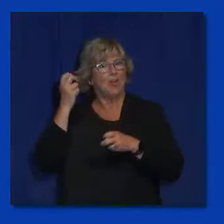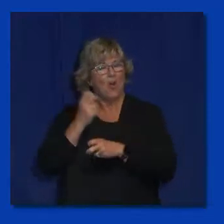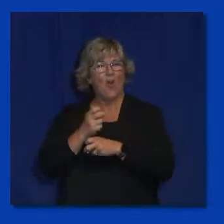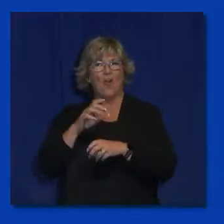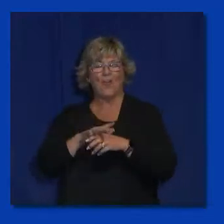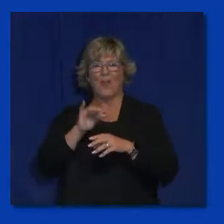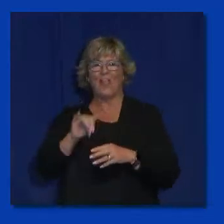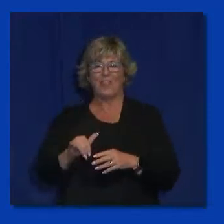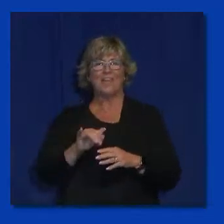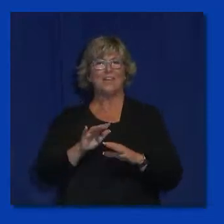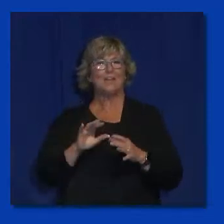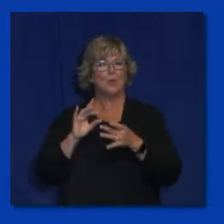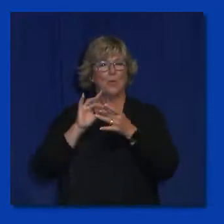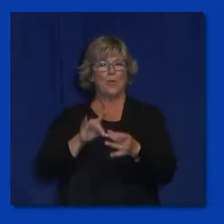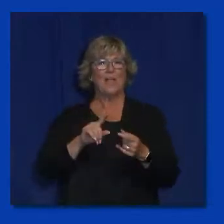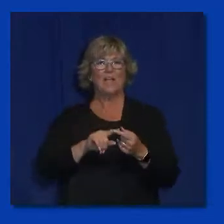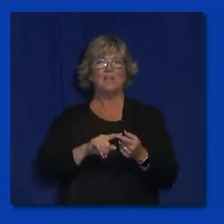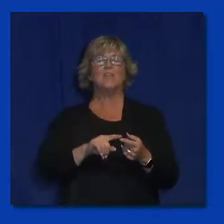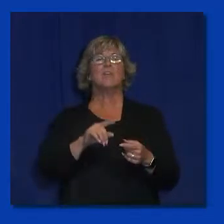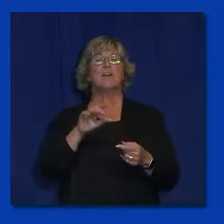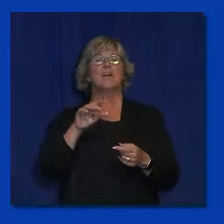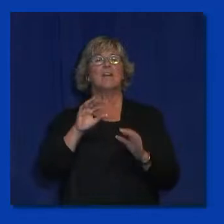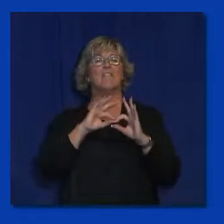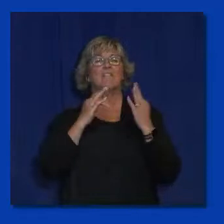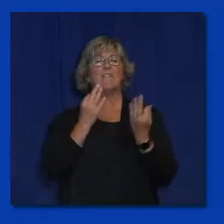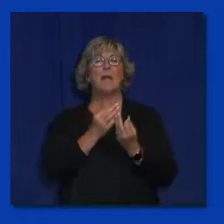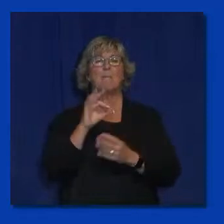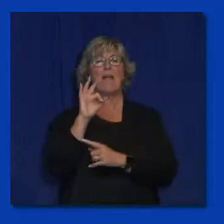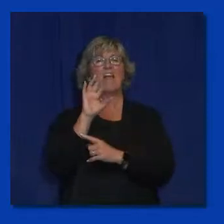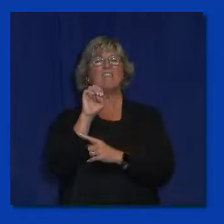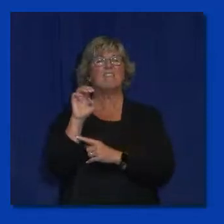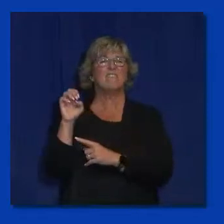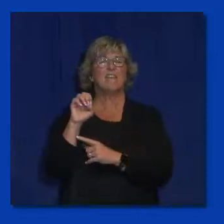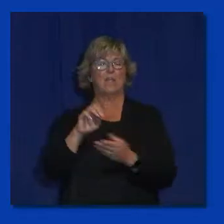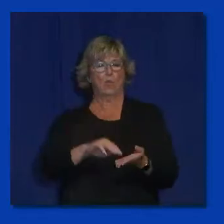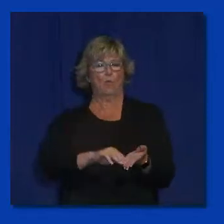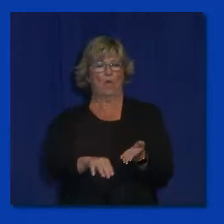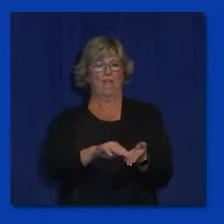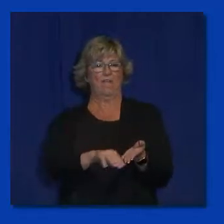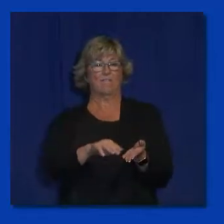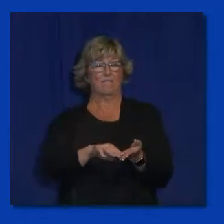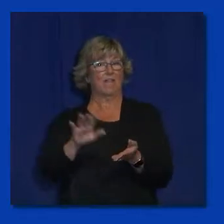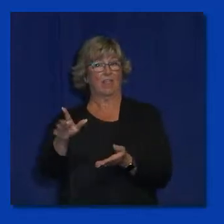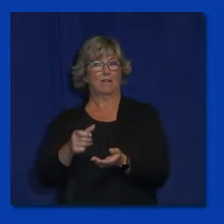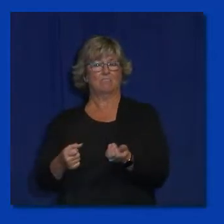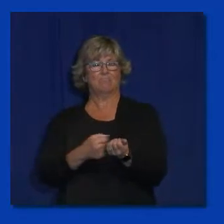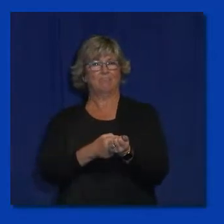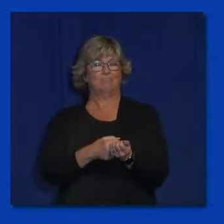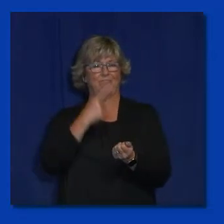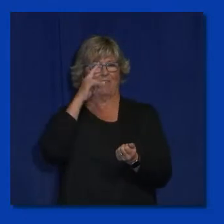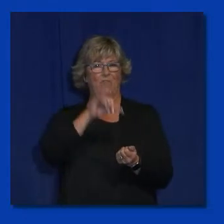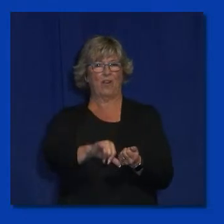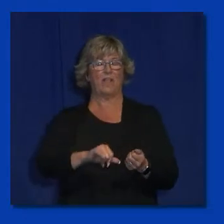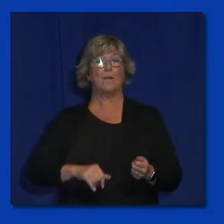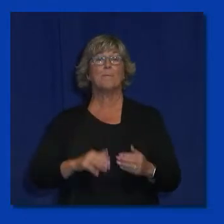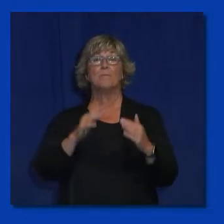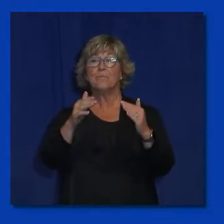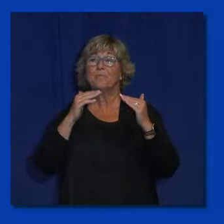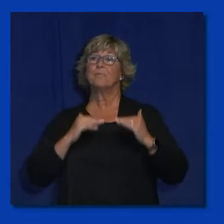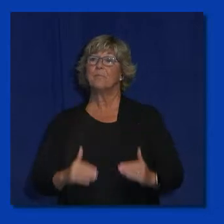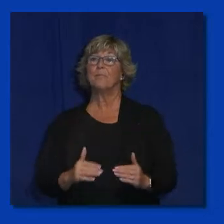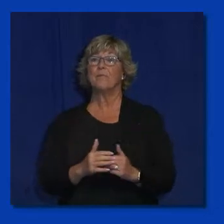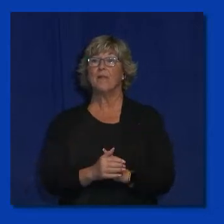pointed around family fee waivers, and I want to acknowledge tip of hat to their advocacy reflected in this budget. Talk